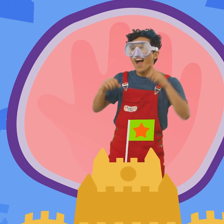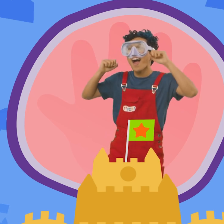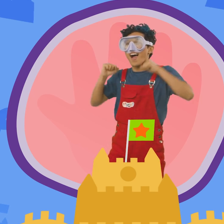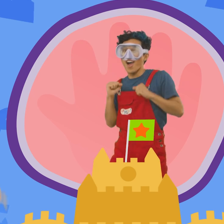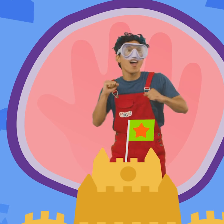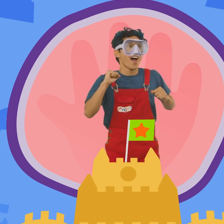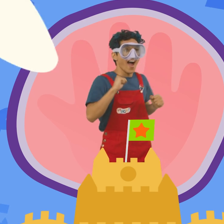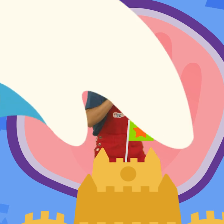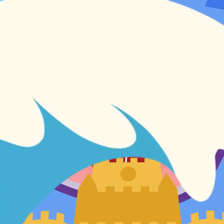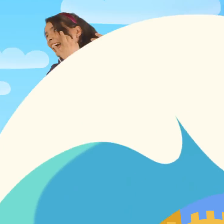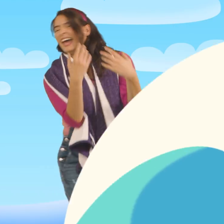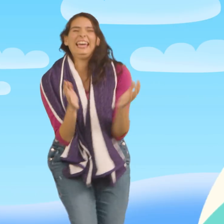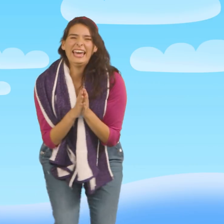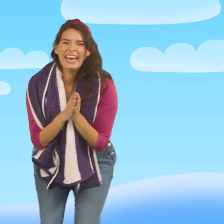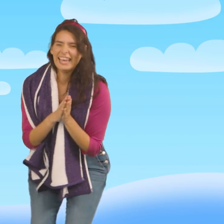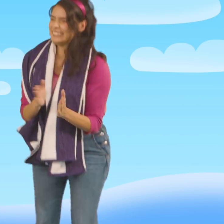beach.